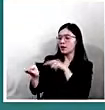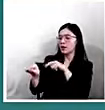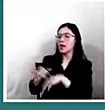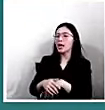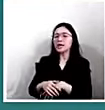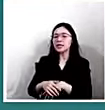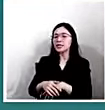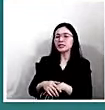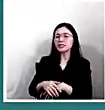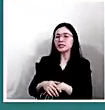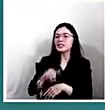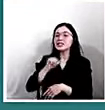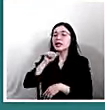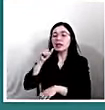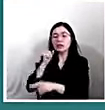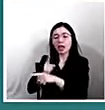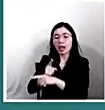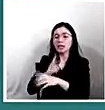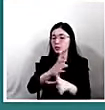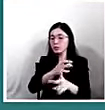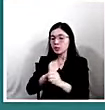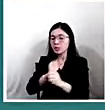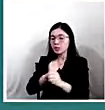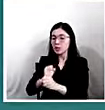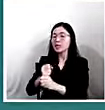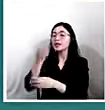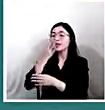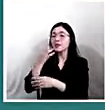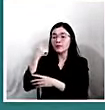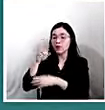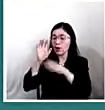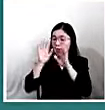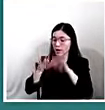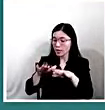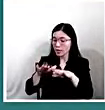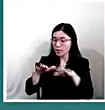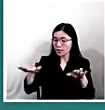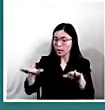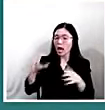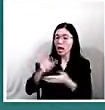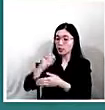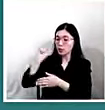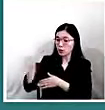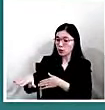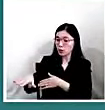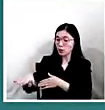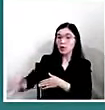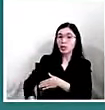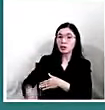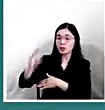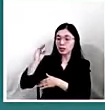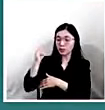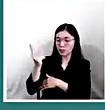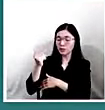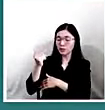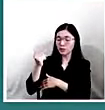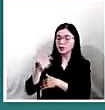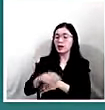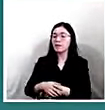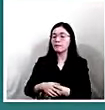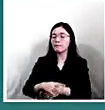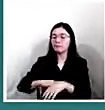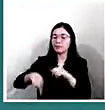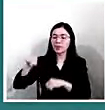right to take the food of the children and throw it to the dogs." She